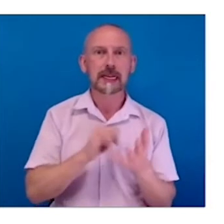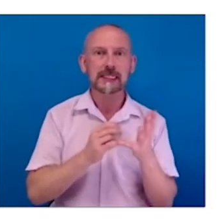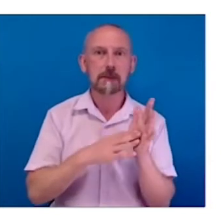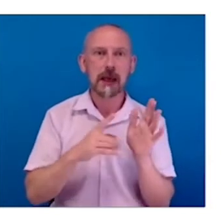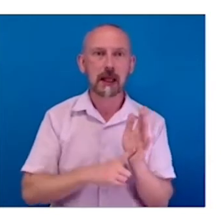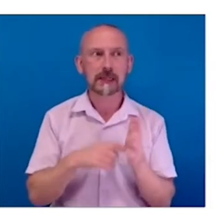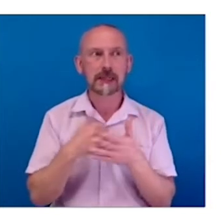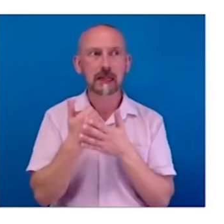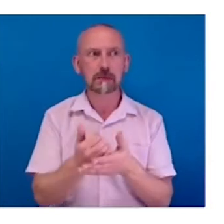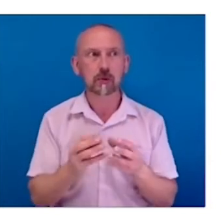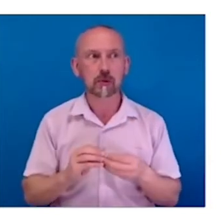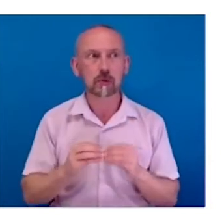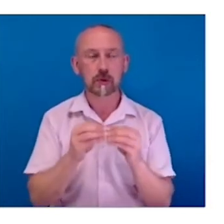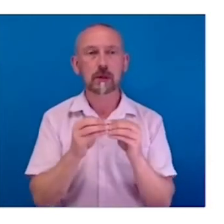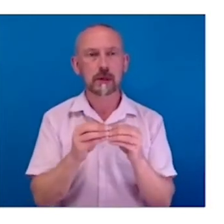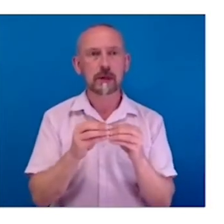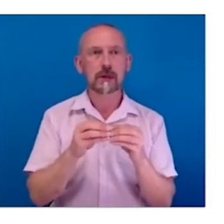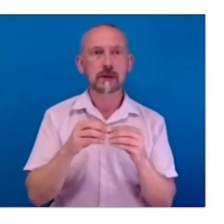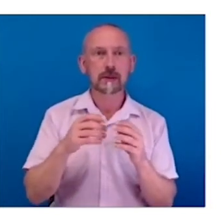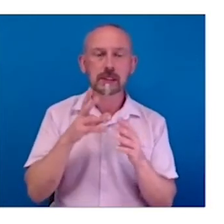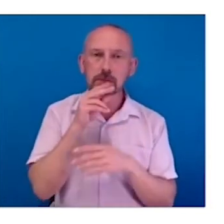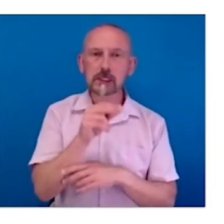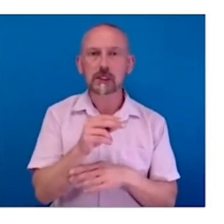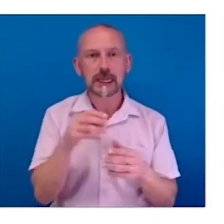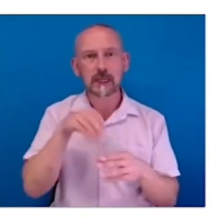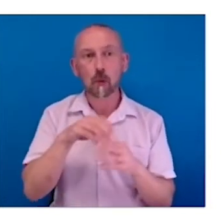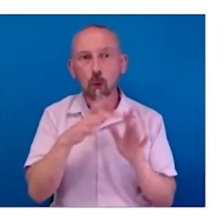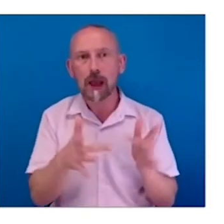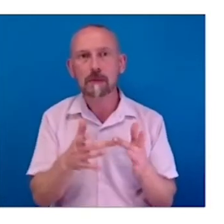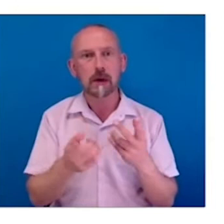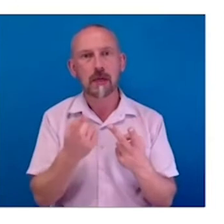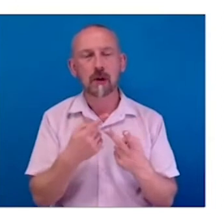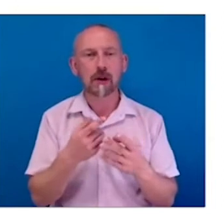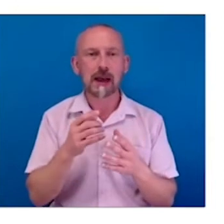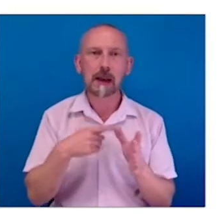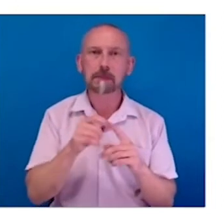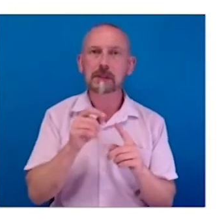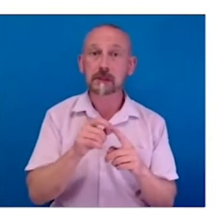assists in the generation of synthetic speech in web and other applications. The essential